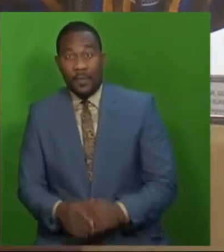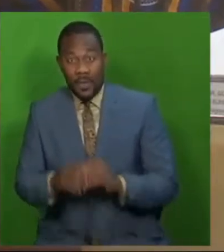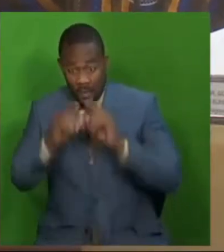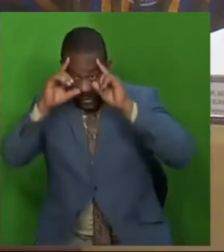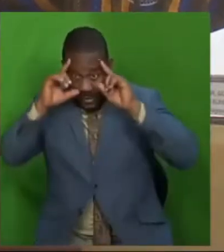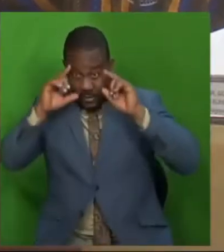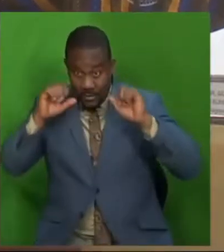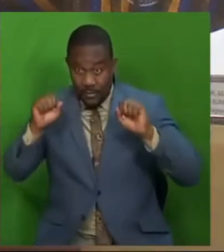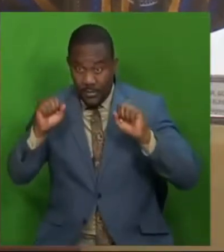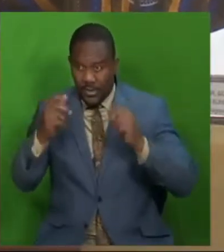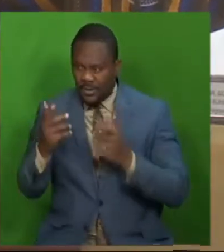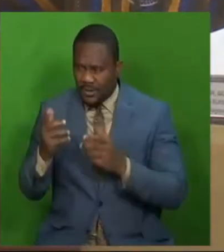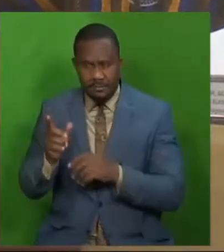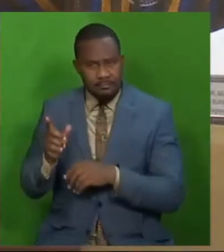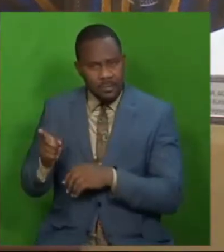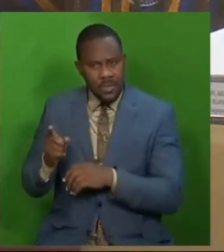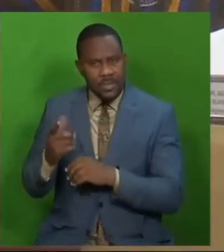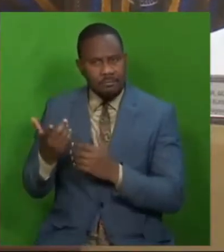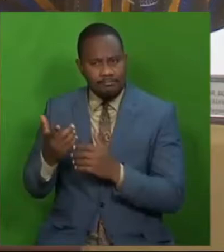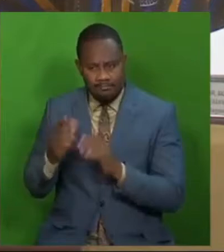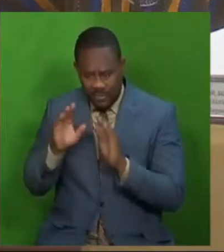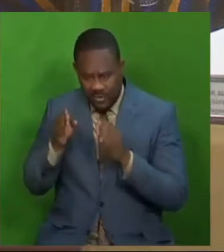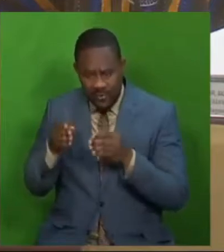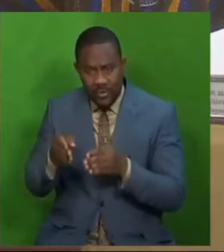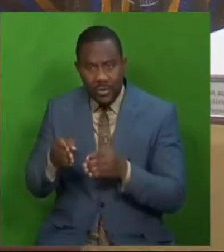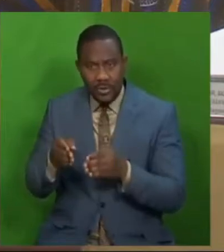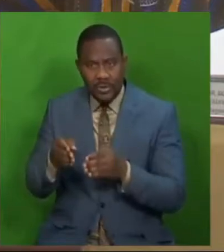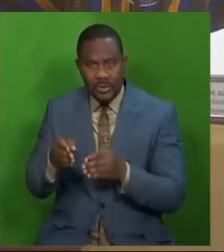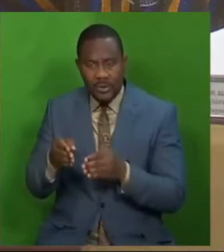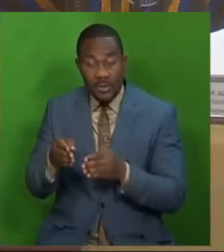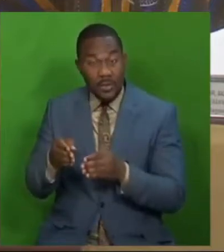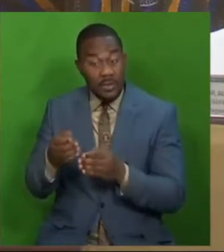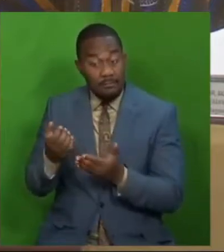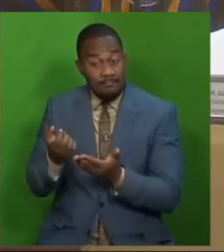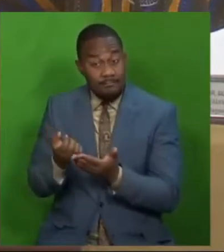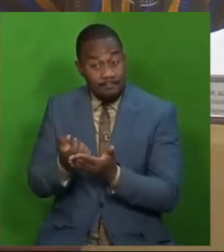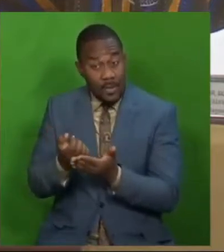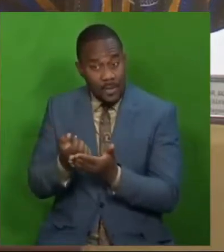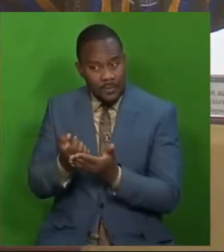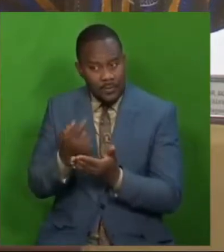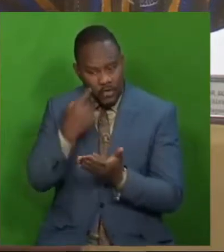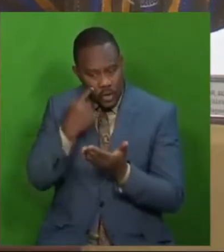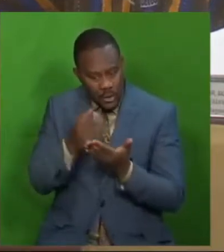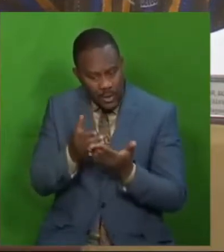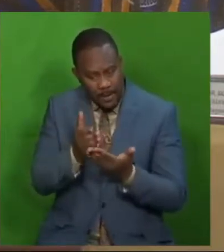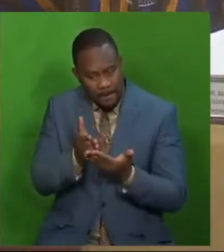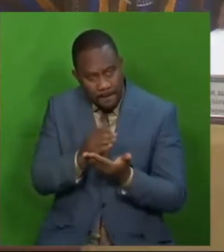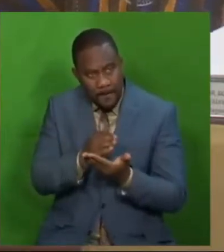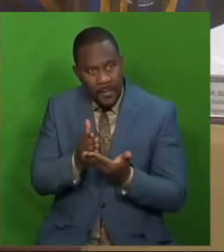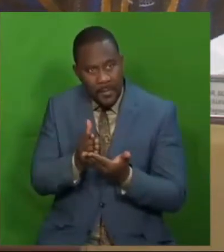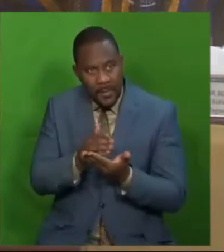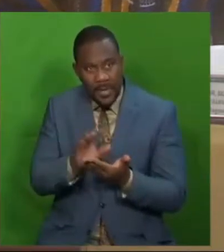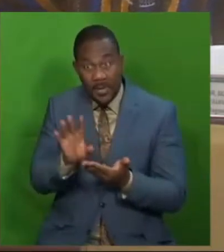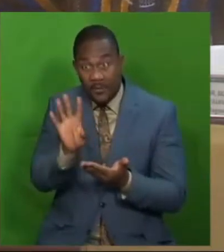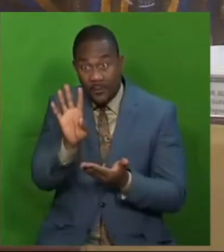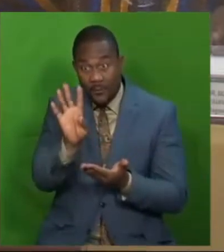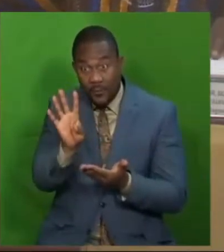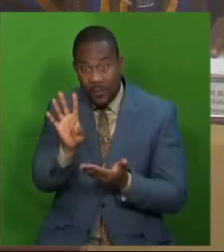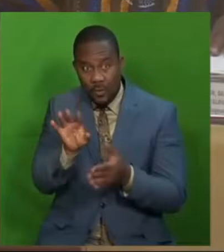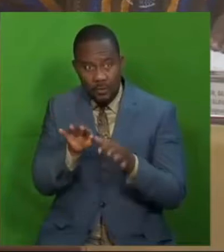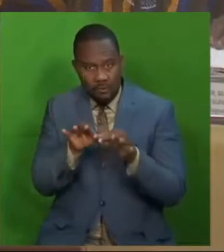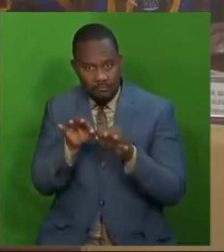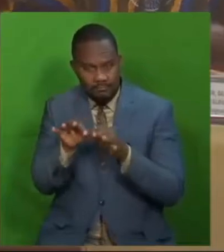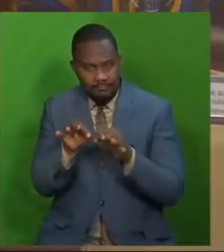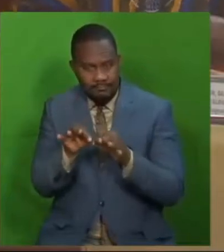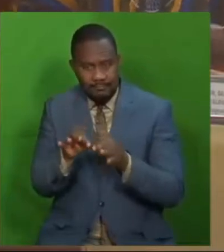an emphatic statement on page 4 of the State of the Nation address. And Mr. Speaker, with your